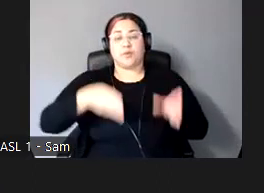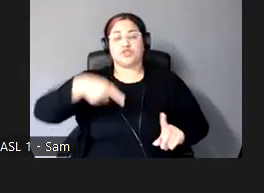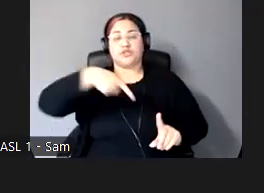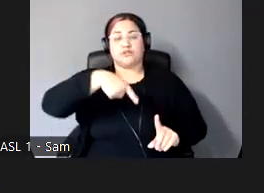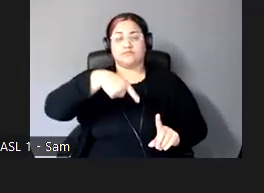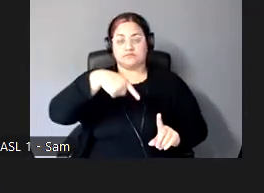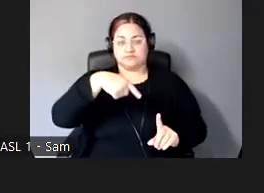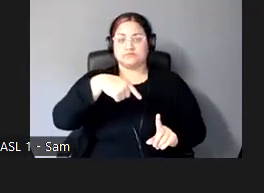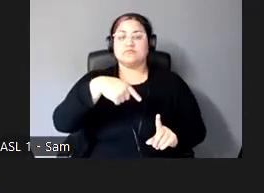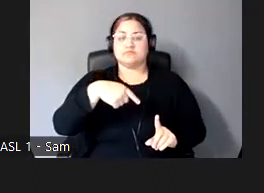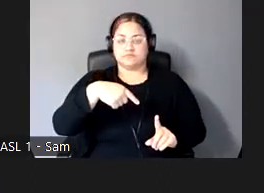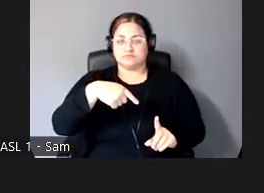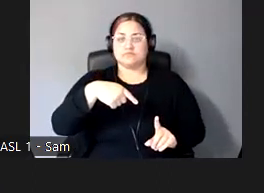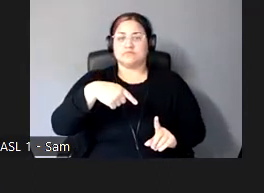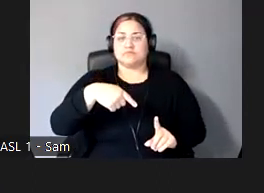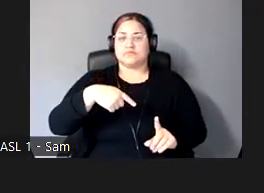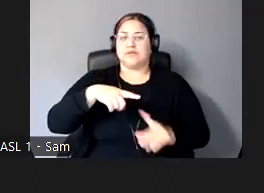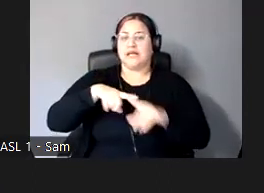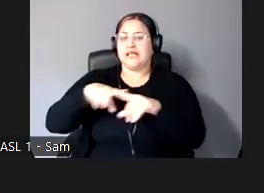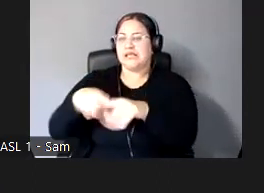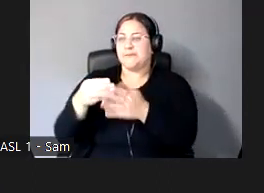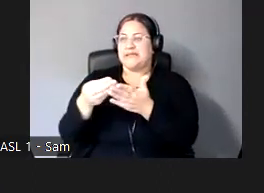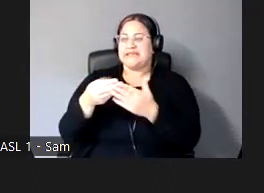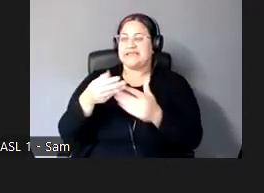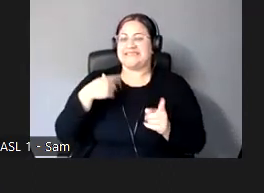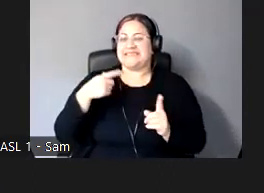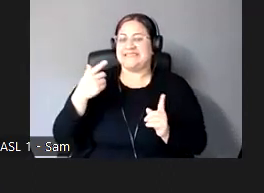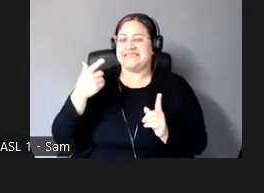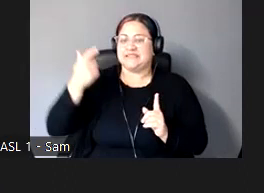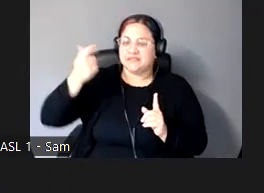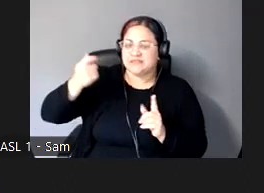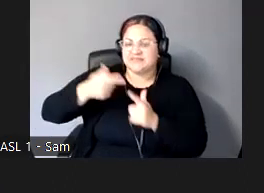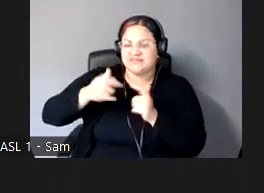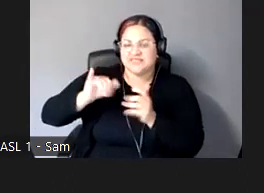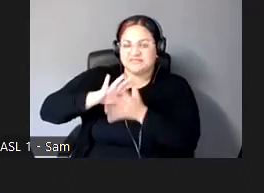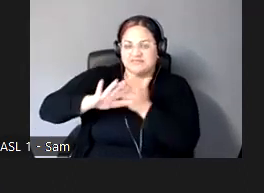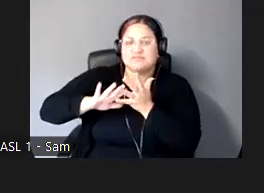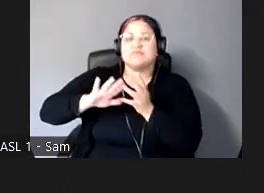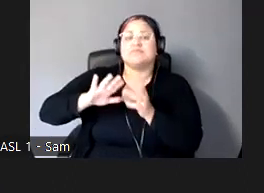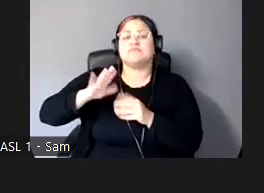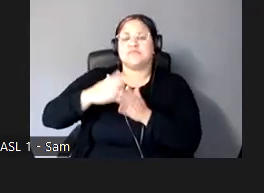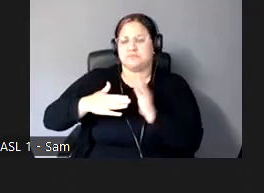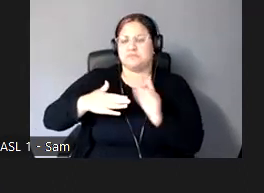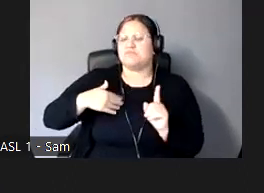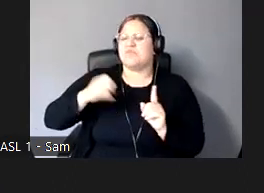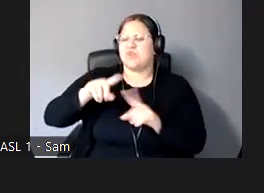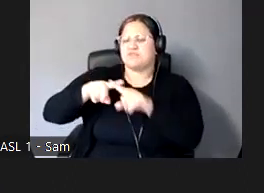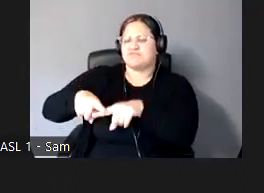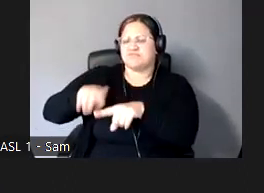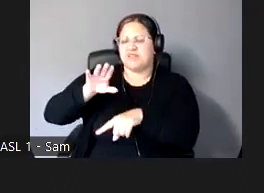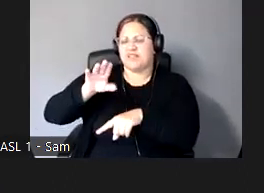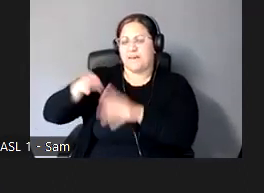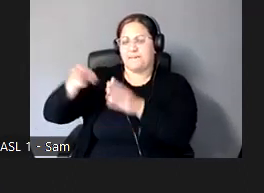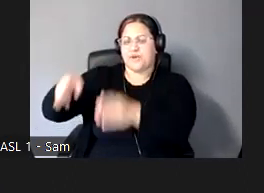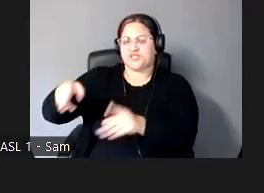gambling, or physical health. Maybe there's ageist attitudes, you know, that they don't prioritize or see in older